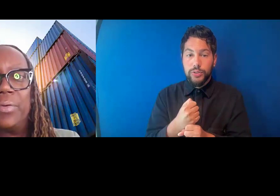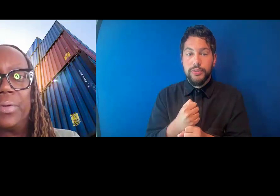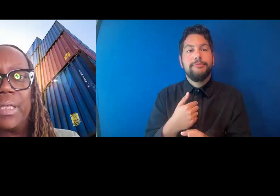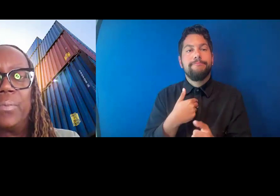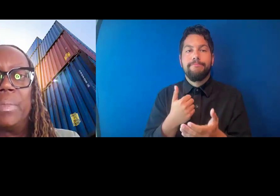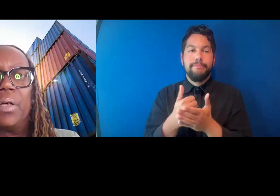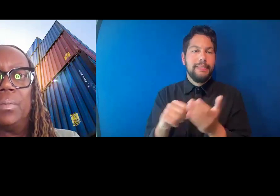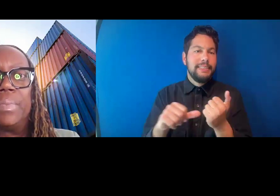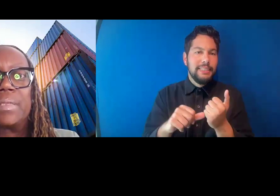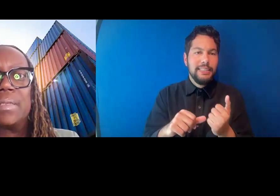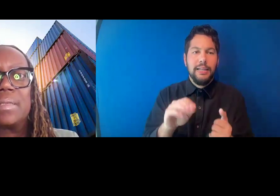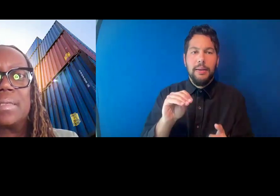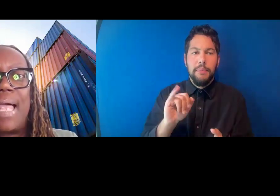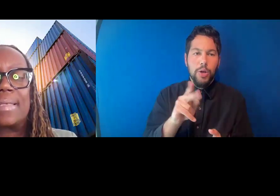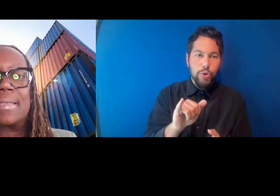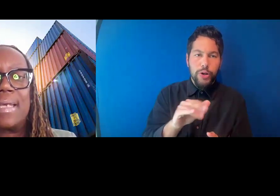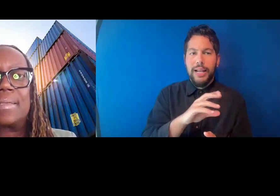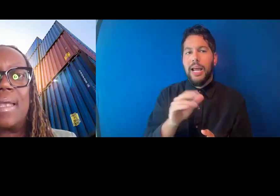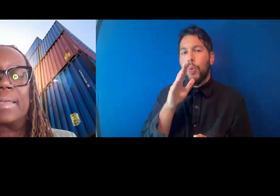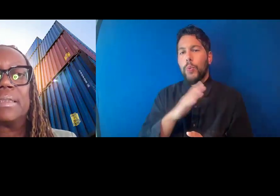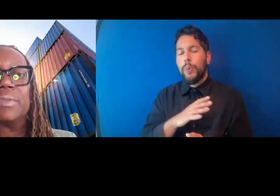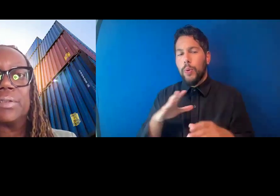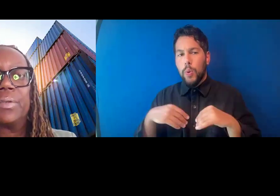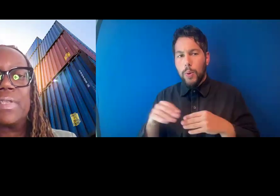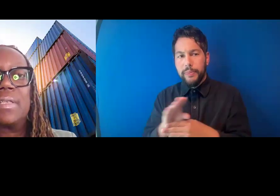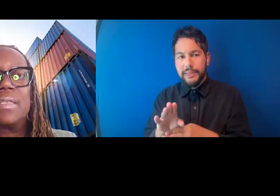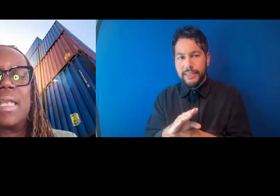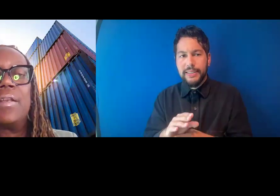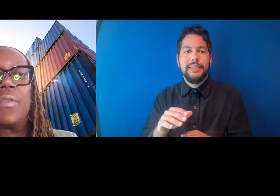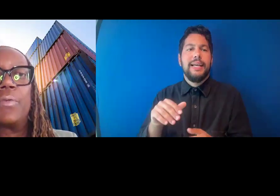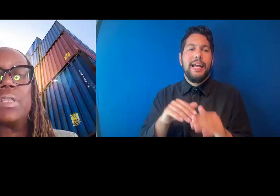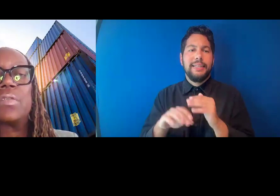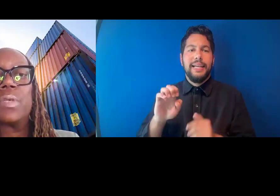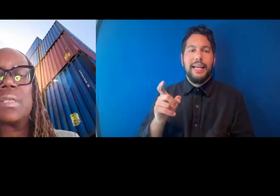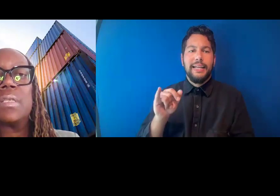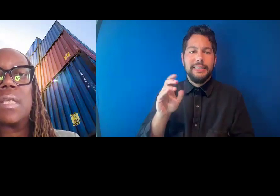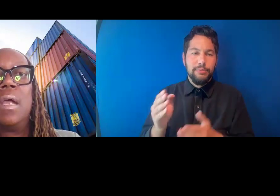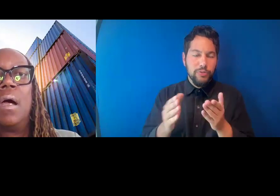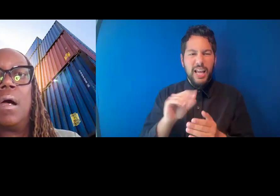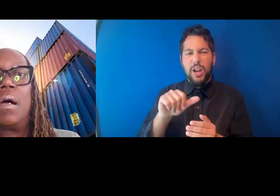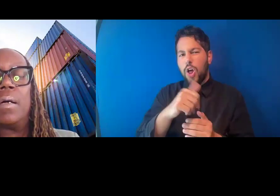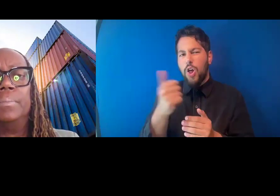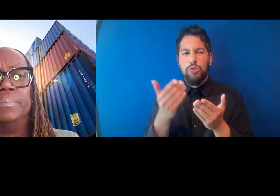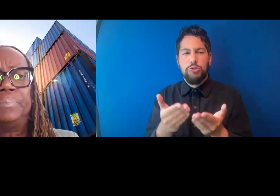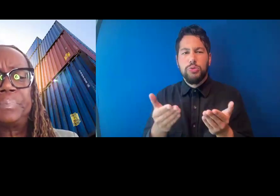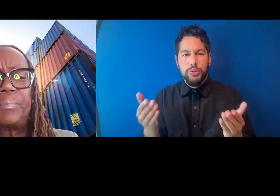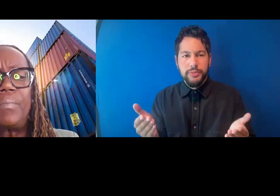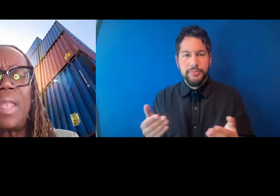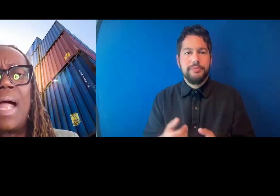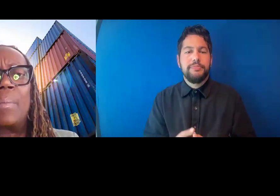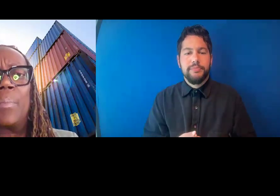assisting minority and women-owned businesses access EXIM services and other resources.